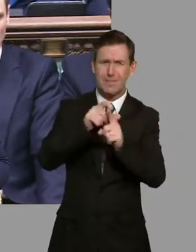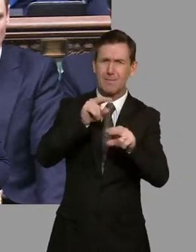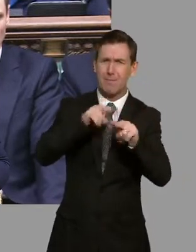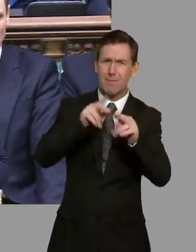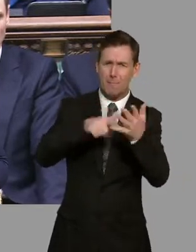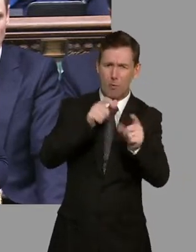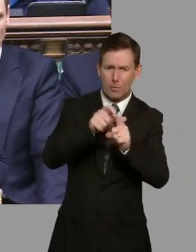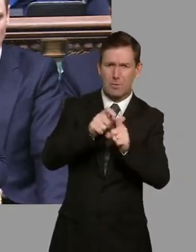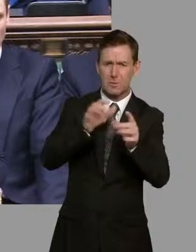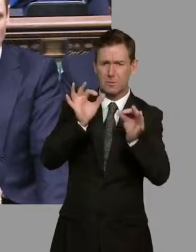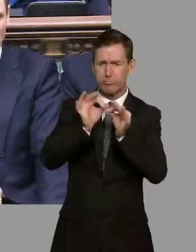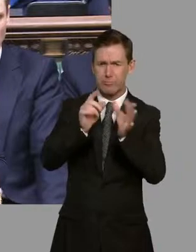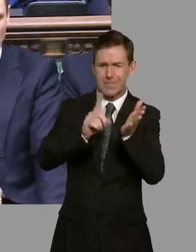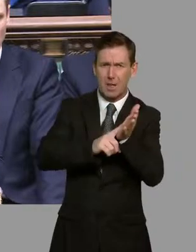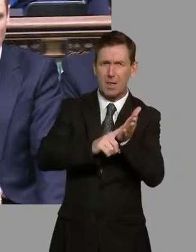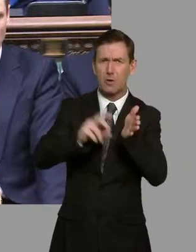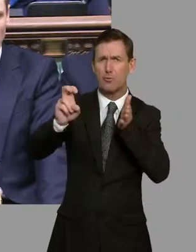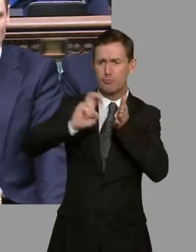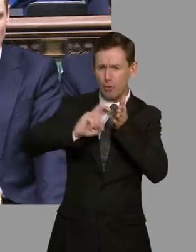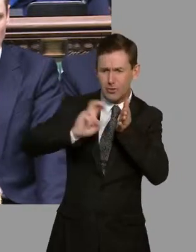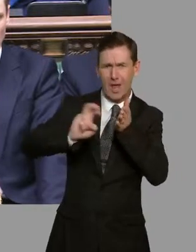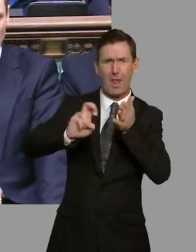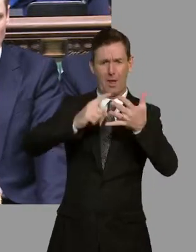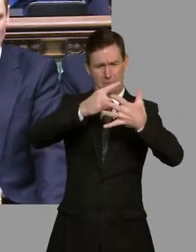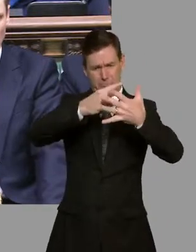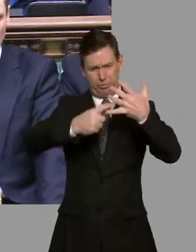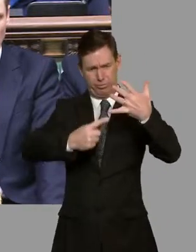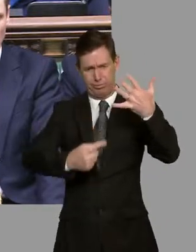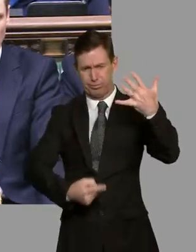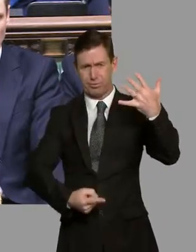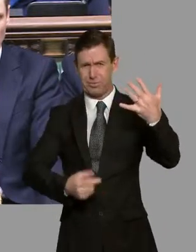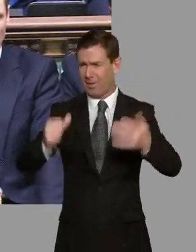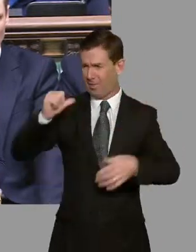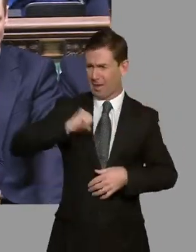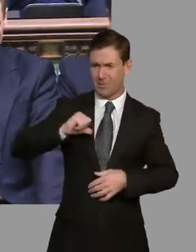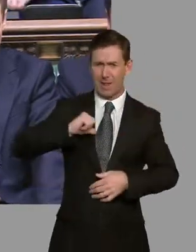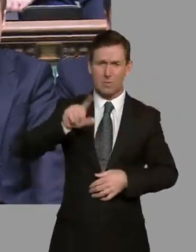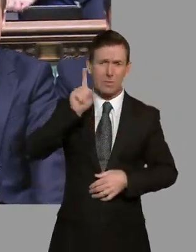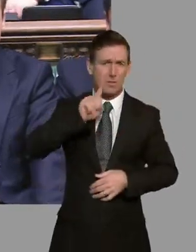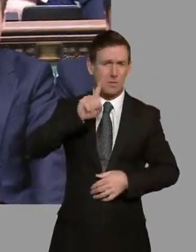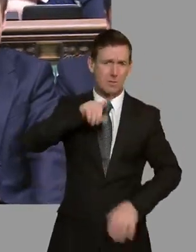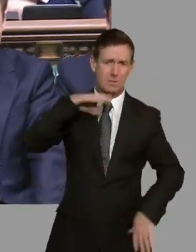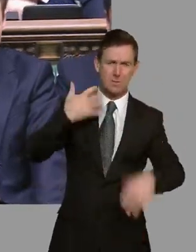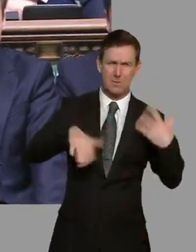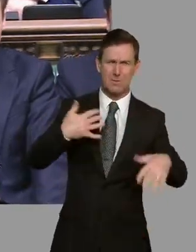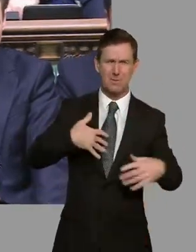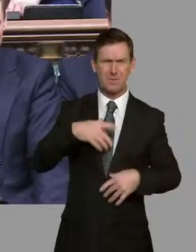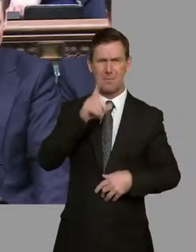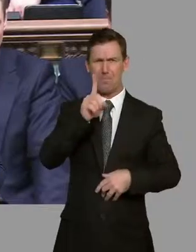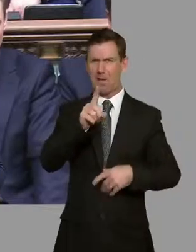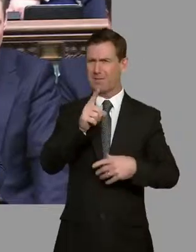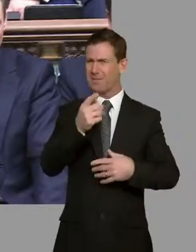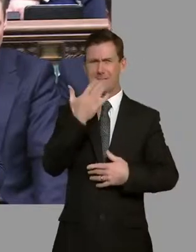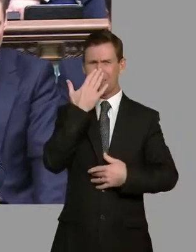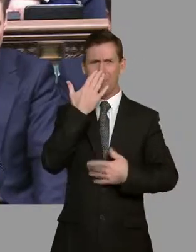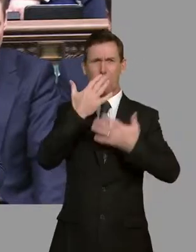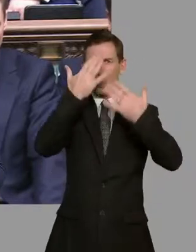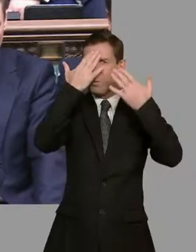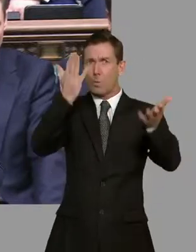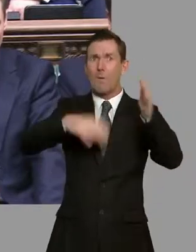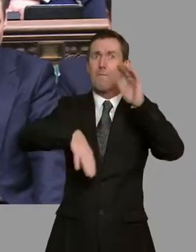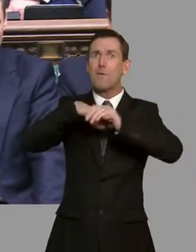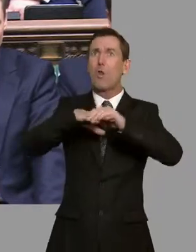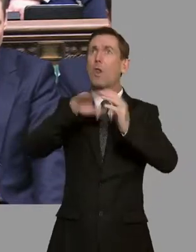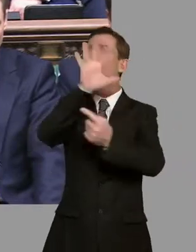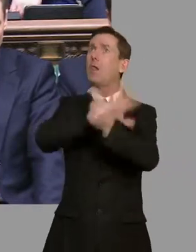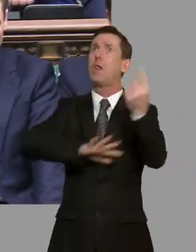no one has joined the dots. No one has the total picture, and it is almost certainly still going